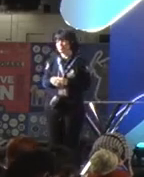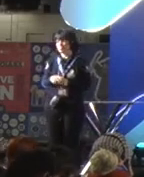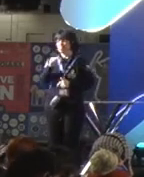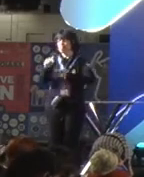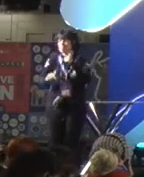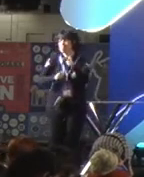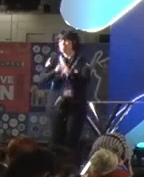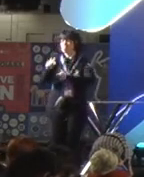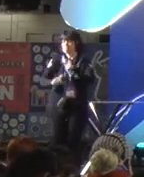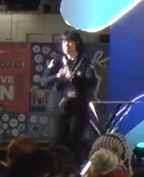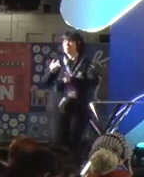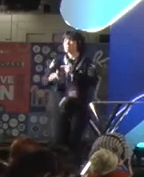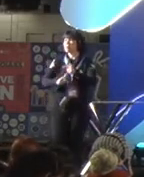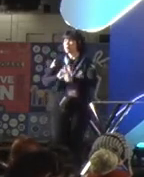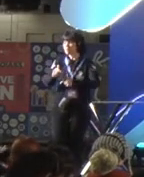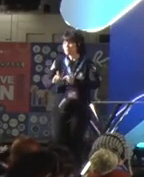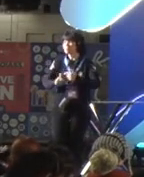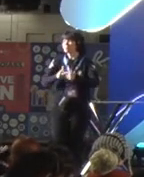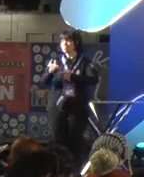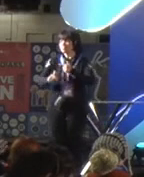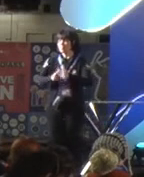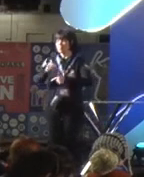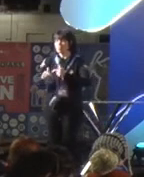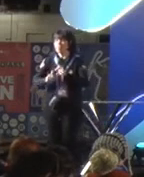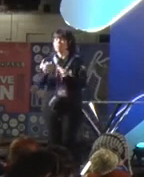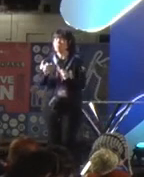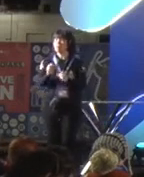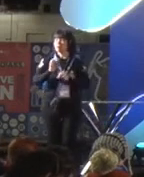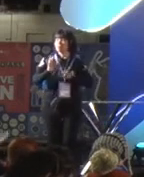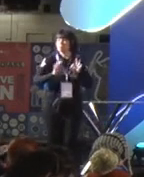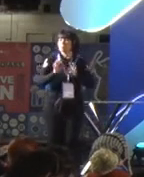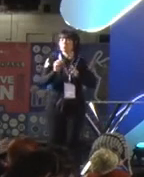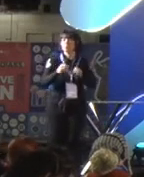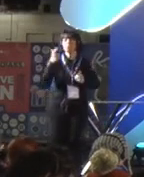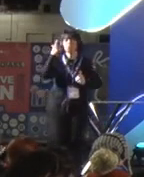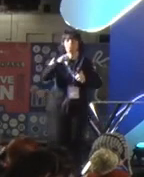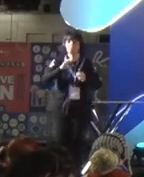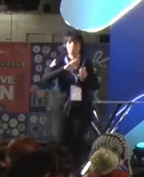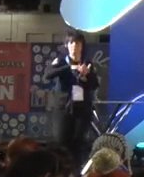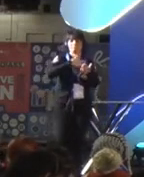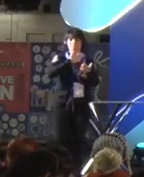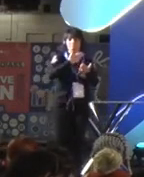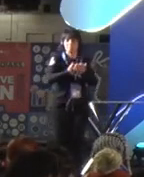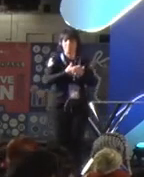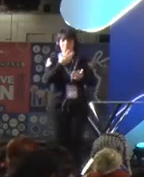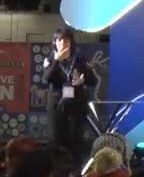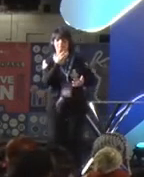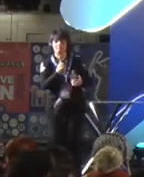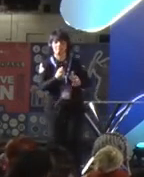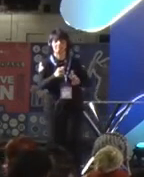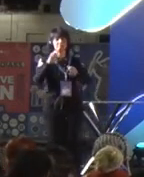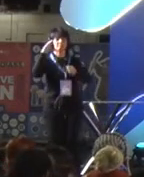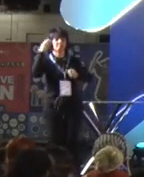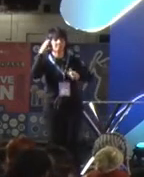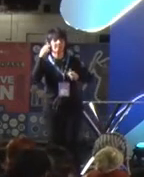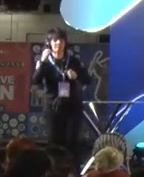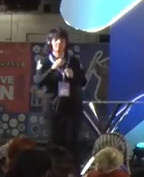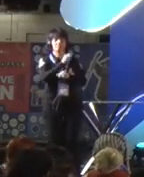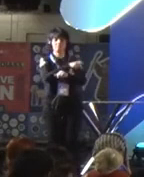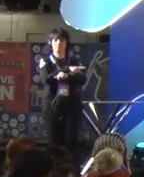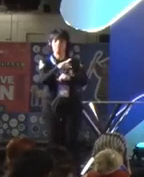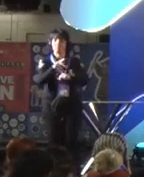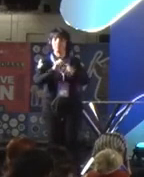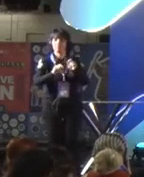Trabalho com essa função difícil, né, de fazer essa tradução da linguagem científica para